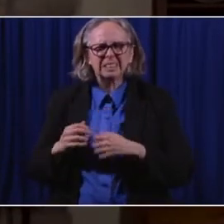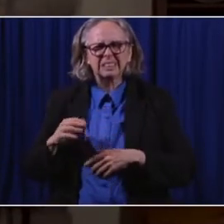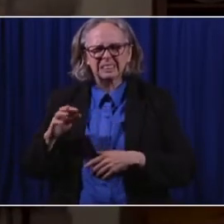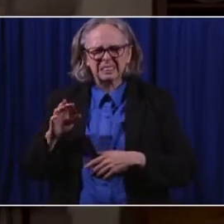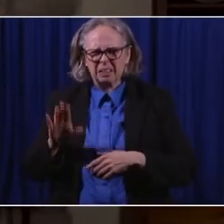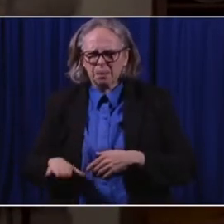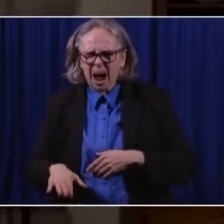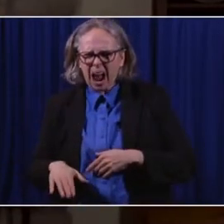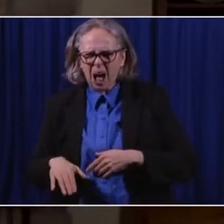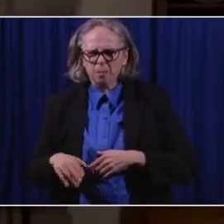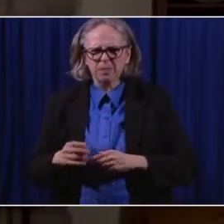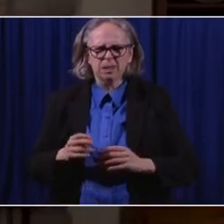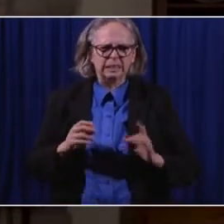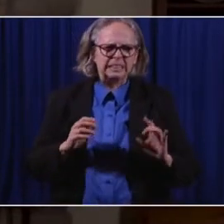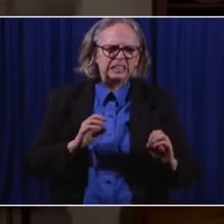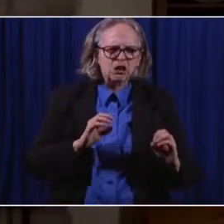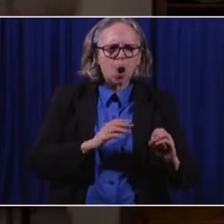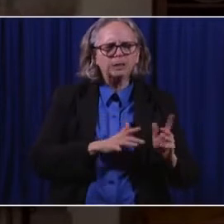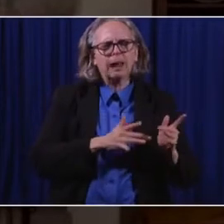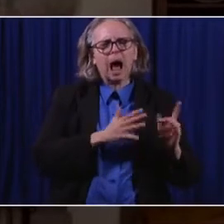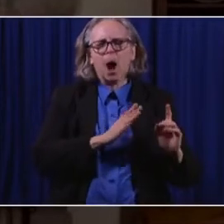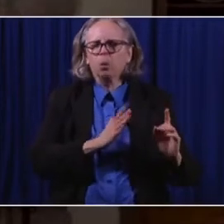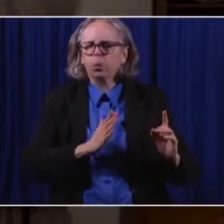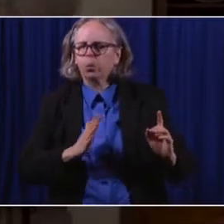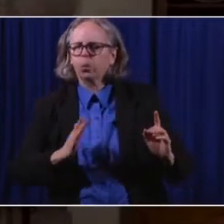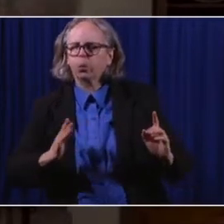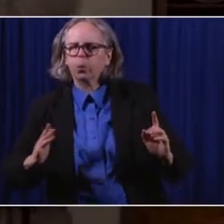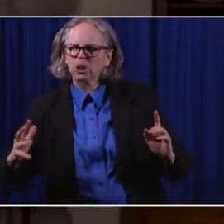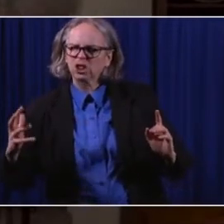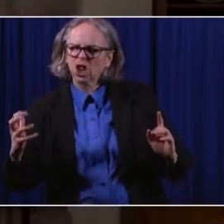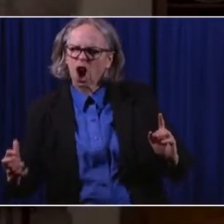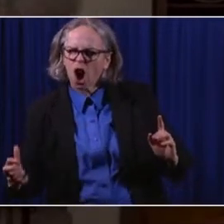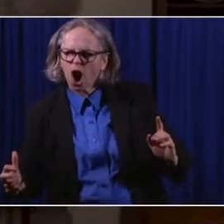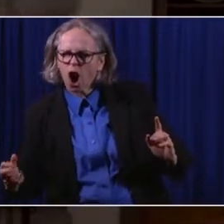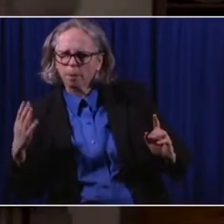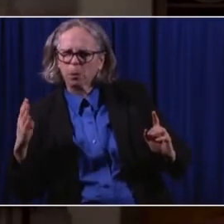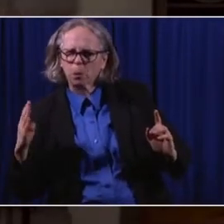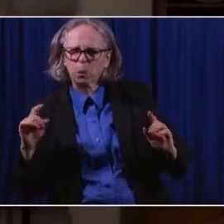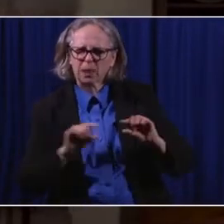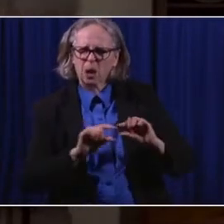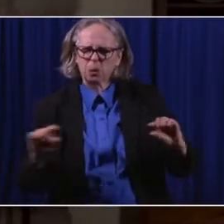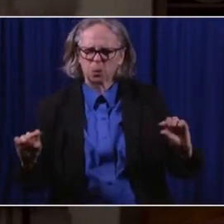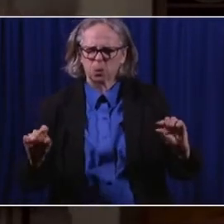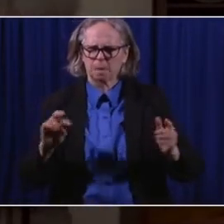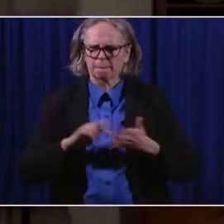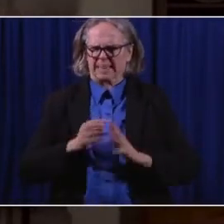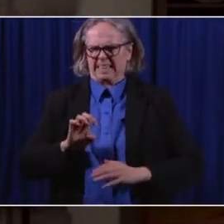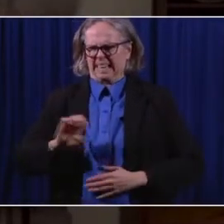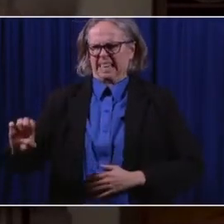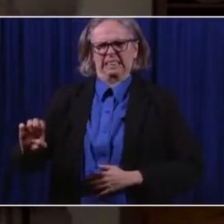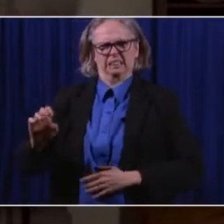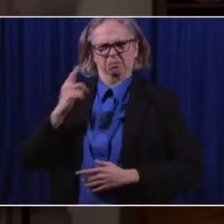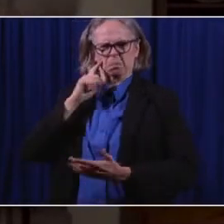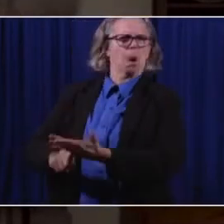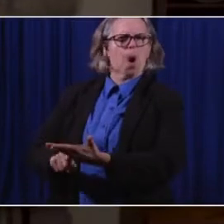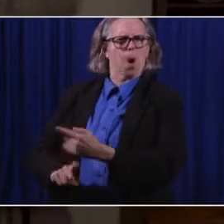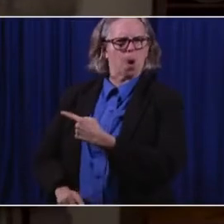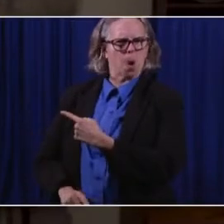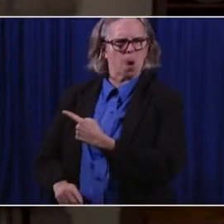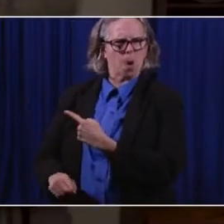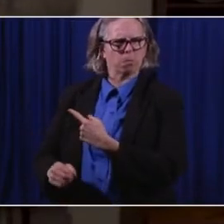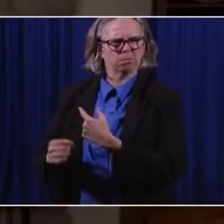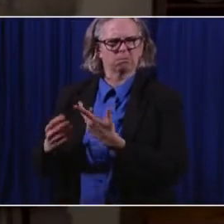0 to 75% ICU. And so this is the region that has the highest. This would be the region number